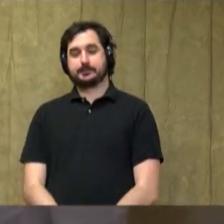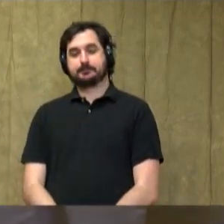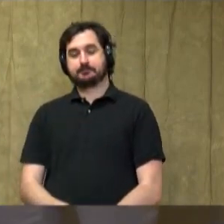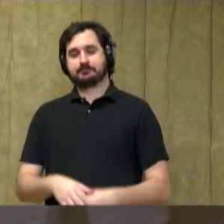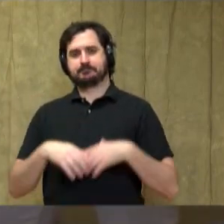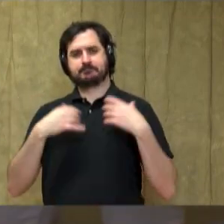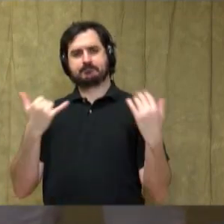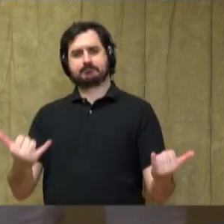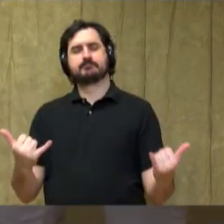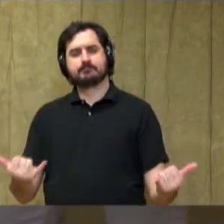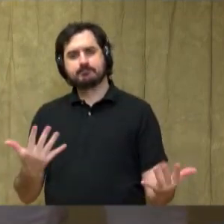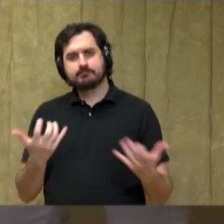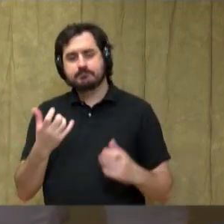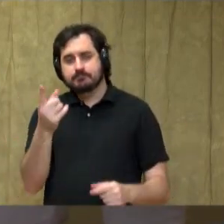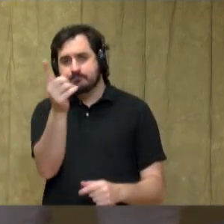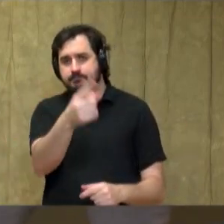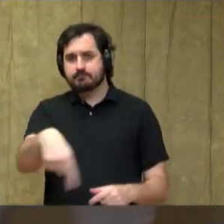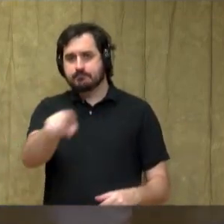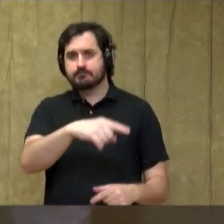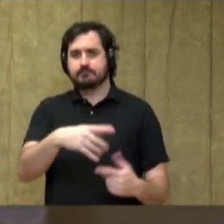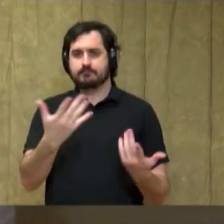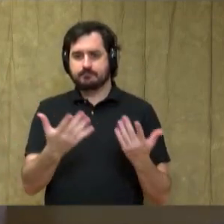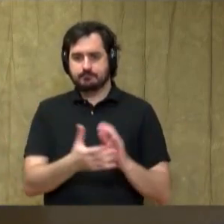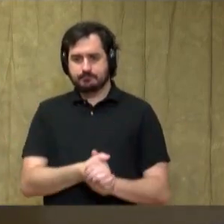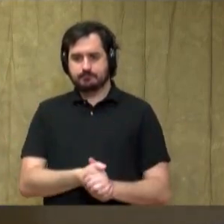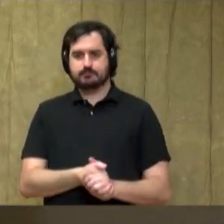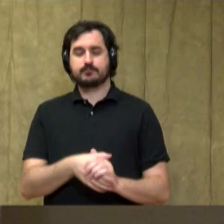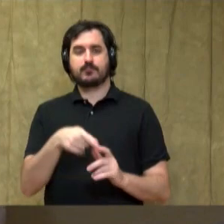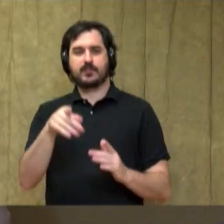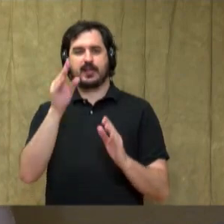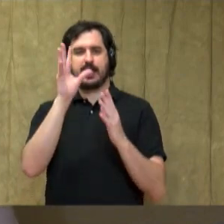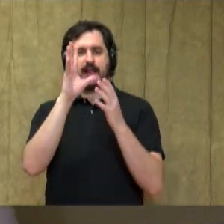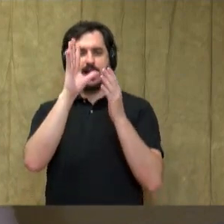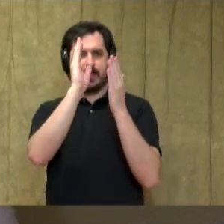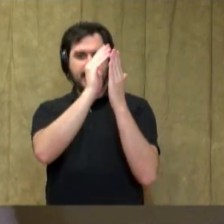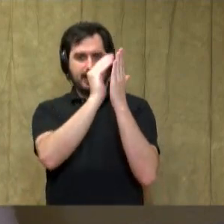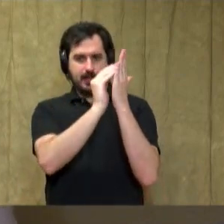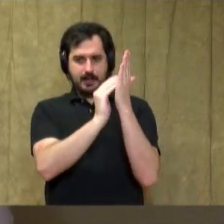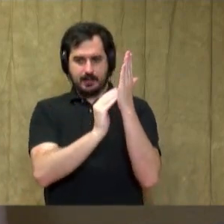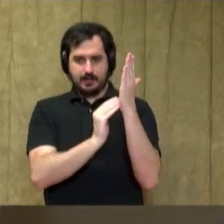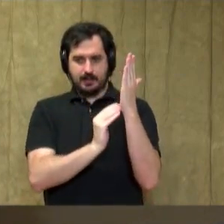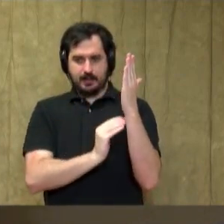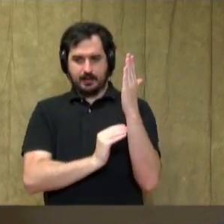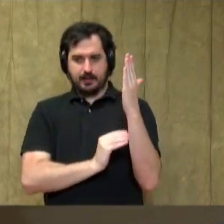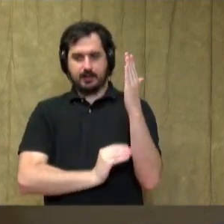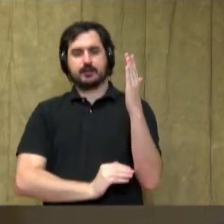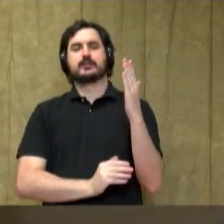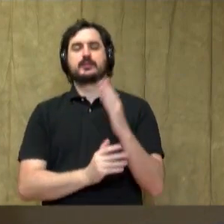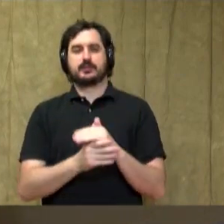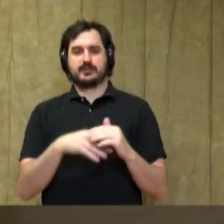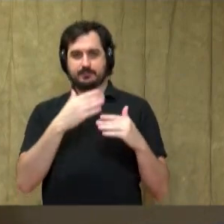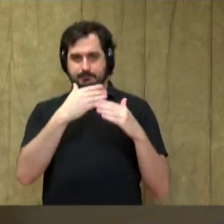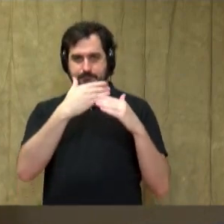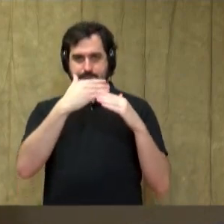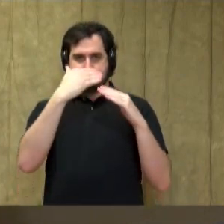Right now, I want you at home to make a list right here of the